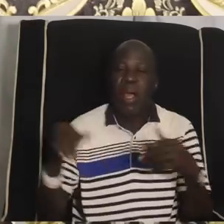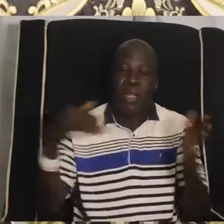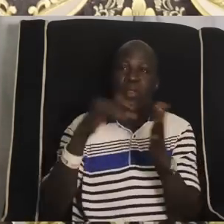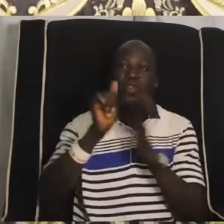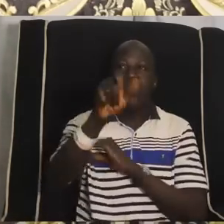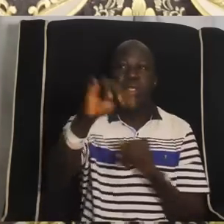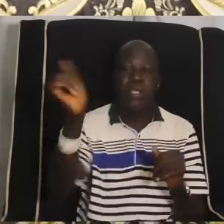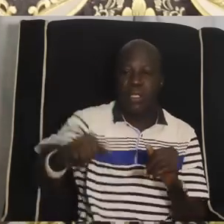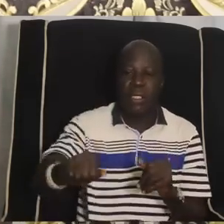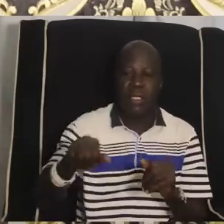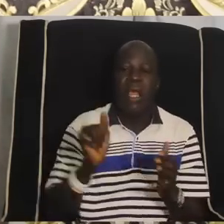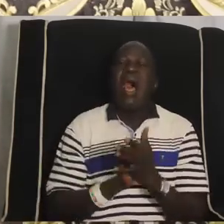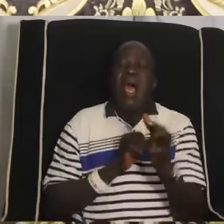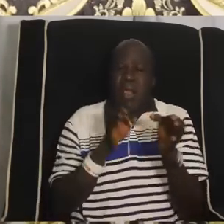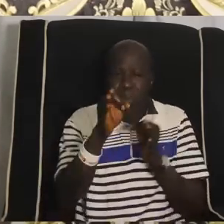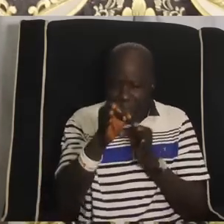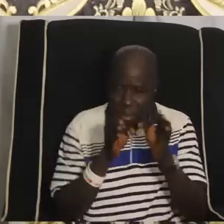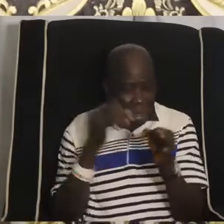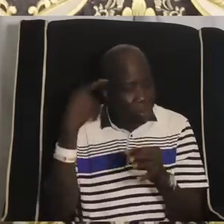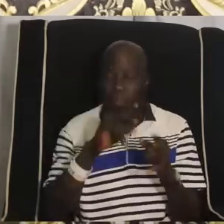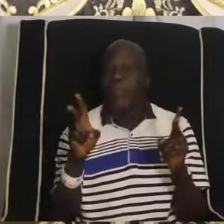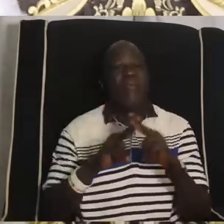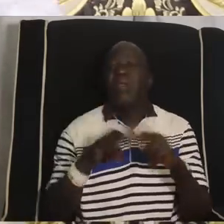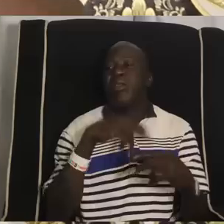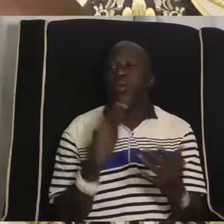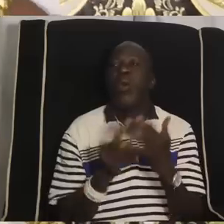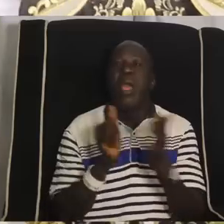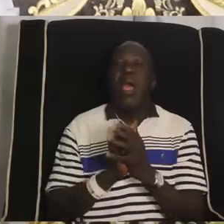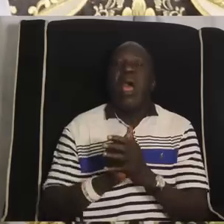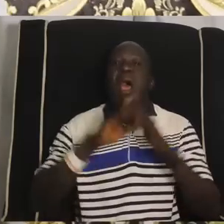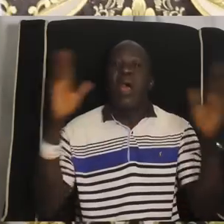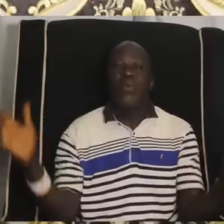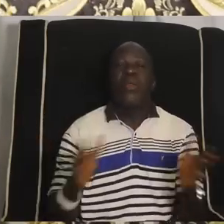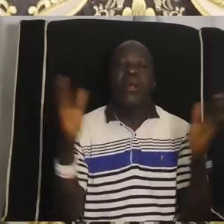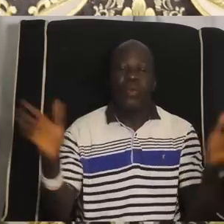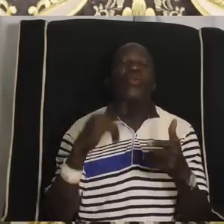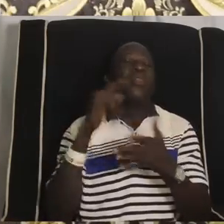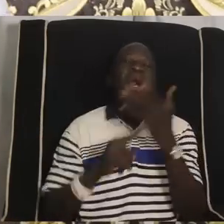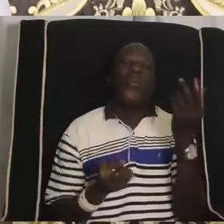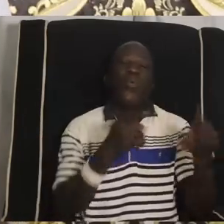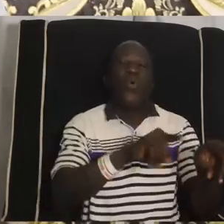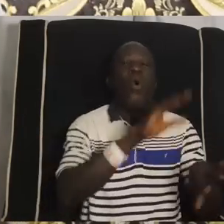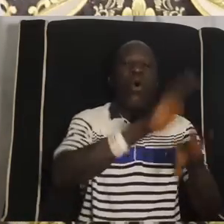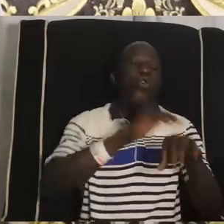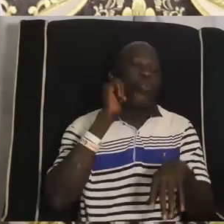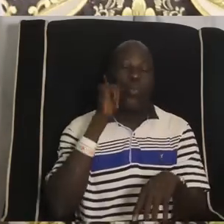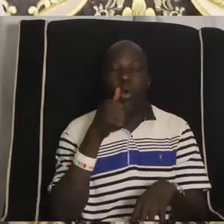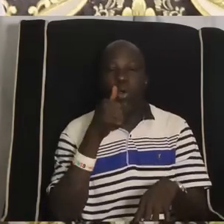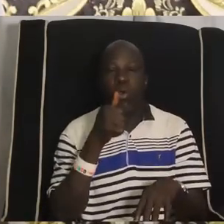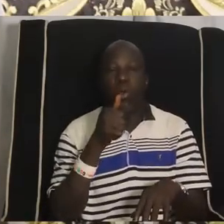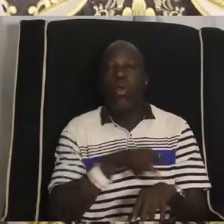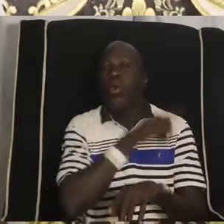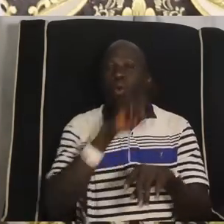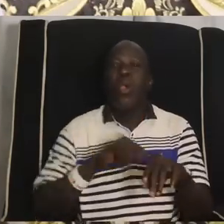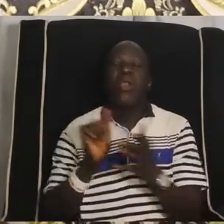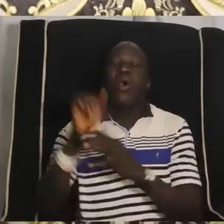to it. Yes. I will appreciate it very well. Conclude to sell it. I will conclude what I'm doing tomorrow. Toba what